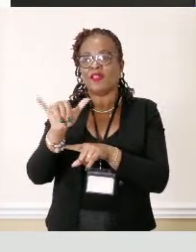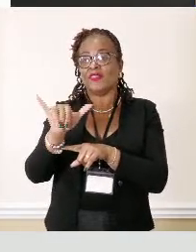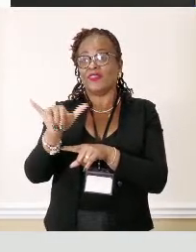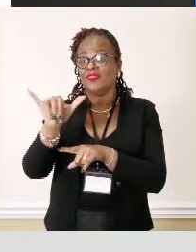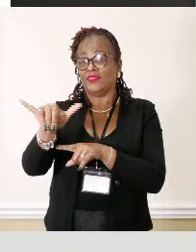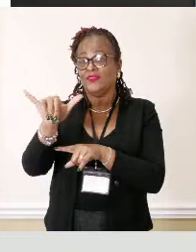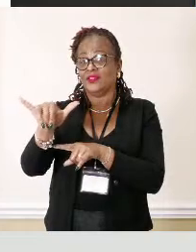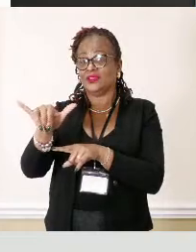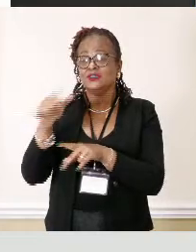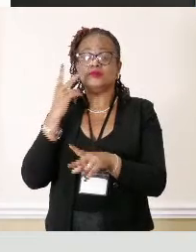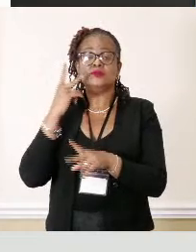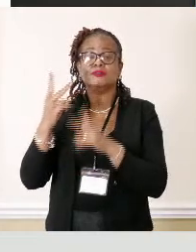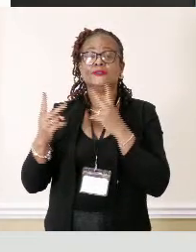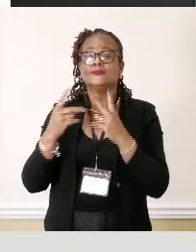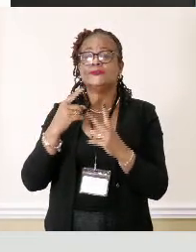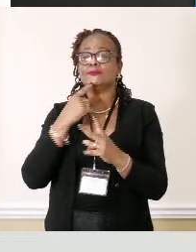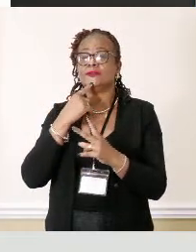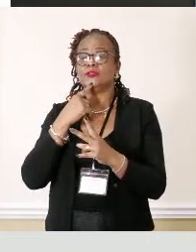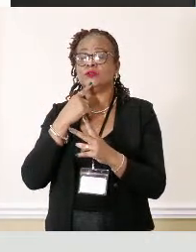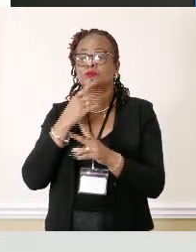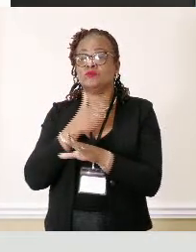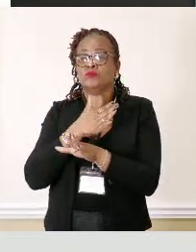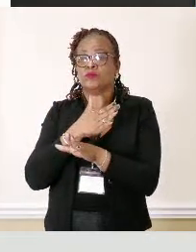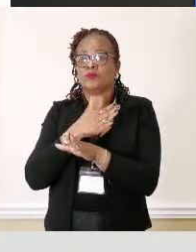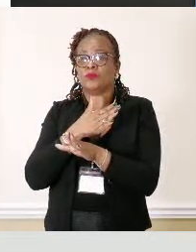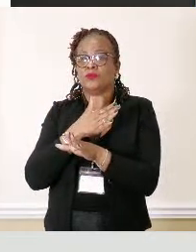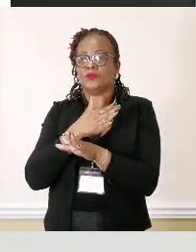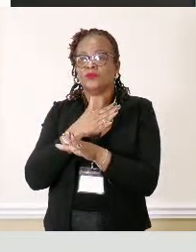This, as we said,